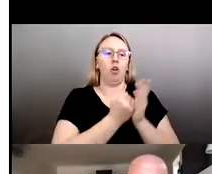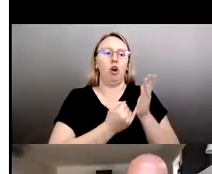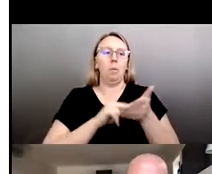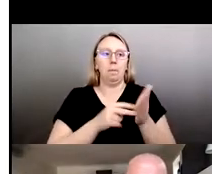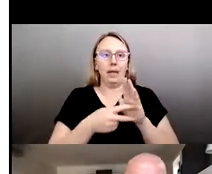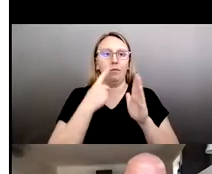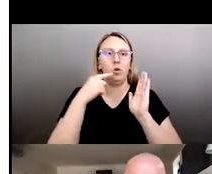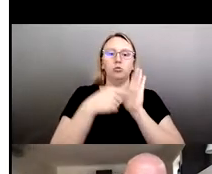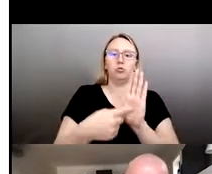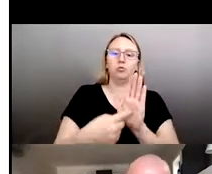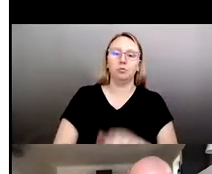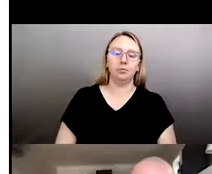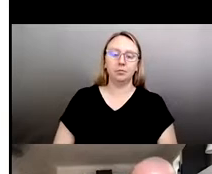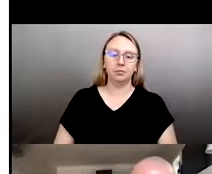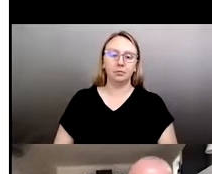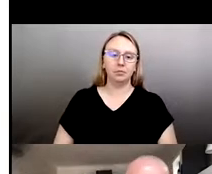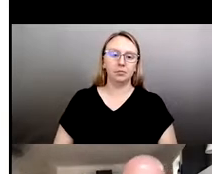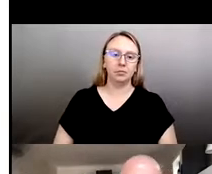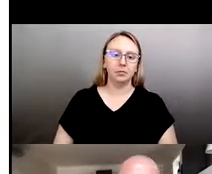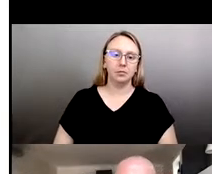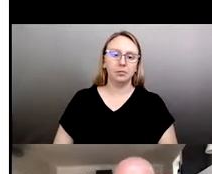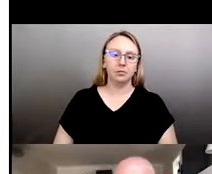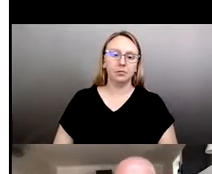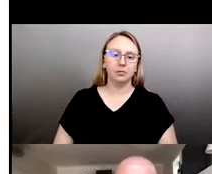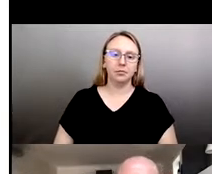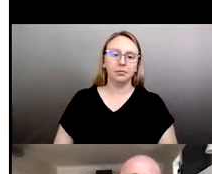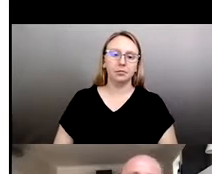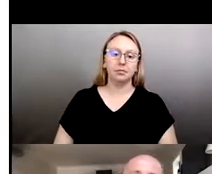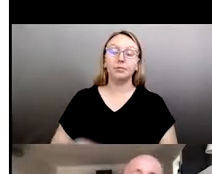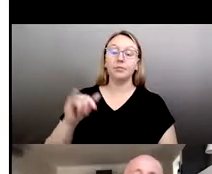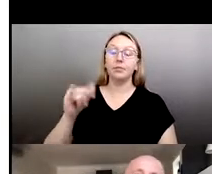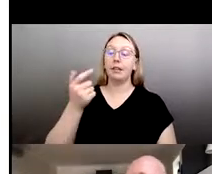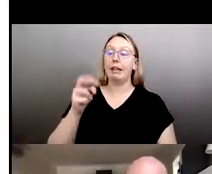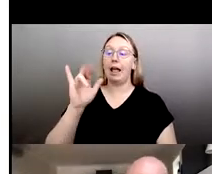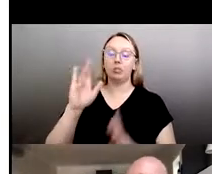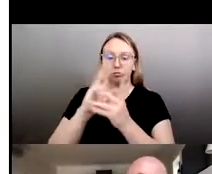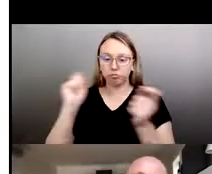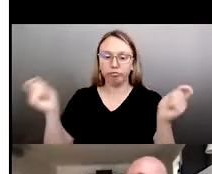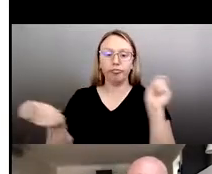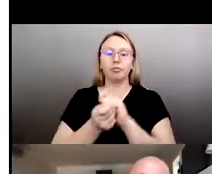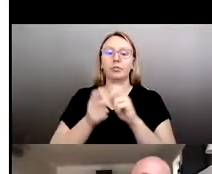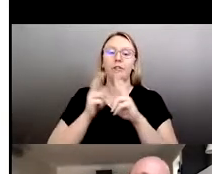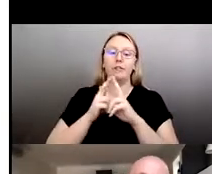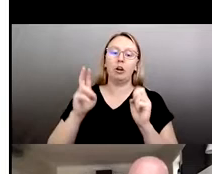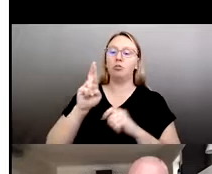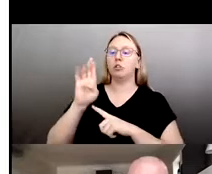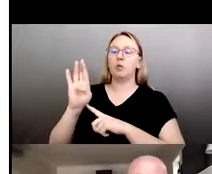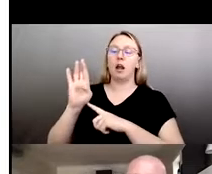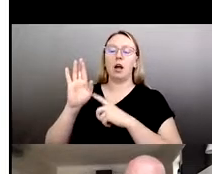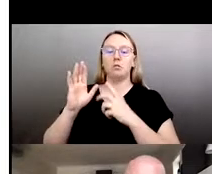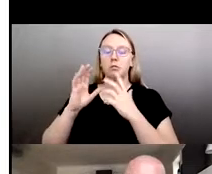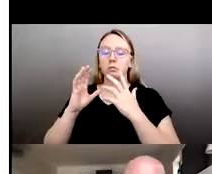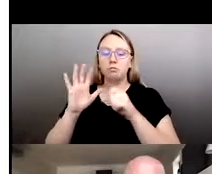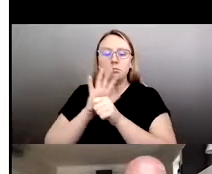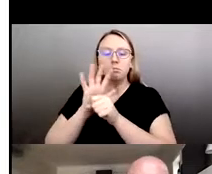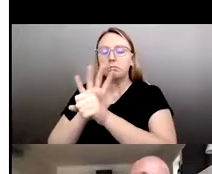experienced. And so the gallery was transformed into this kind of very Roger Brown maximalist installation where we have a